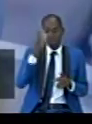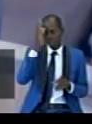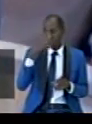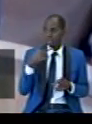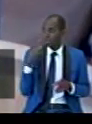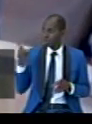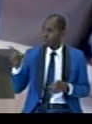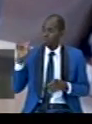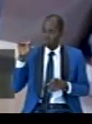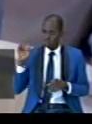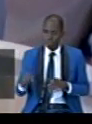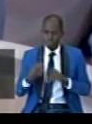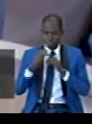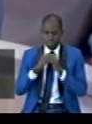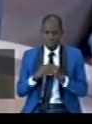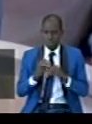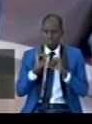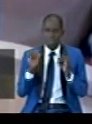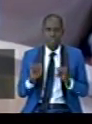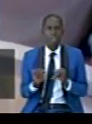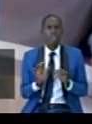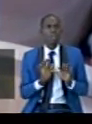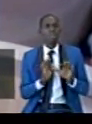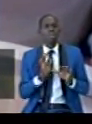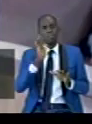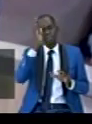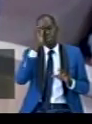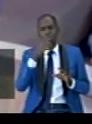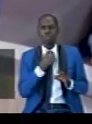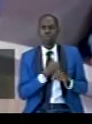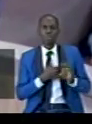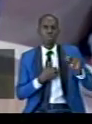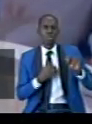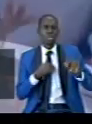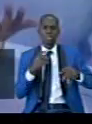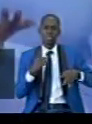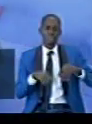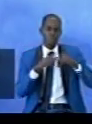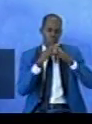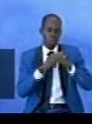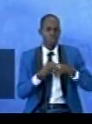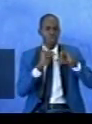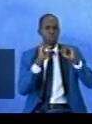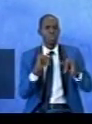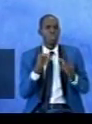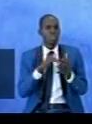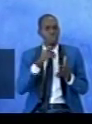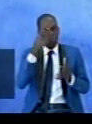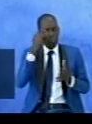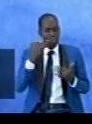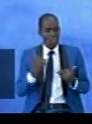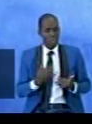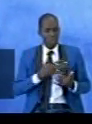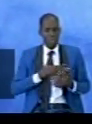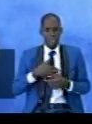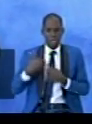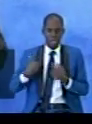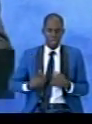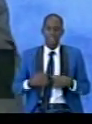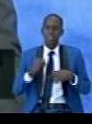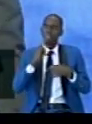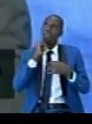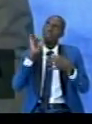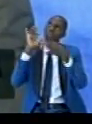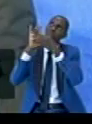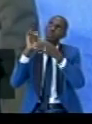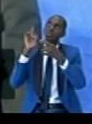thought I could do that before. I cannot do that now, because I've given my heart to the Lord Jesus Christ. And then